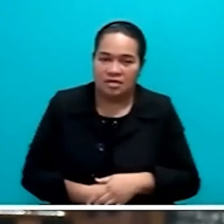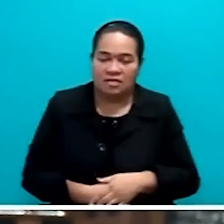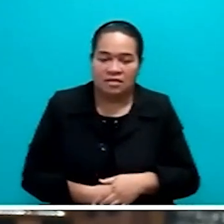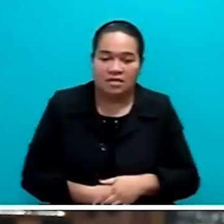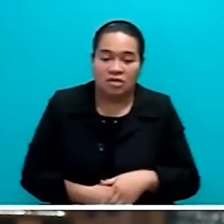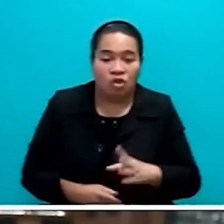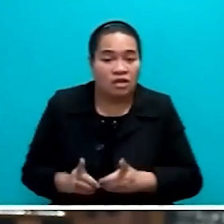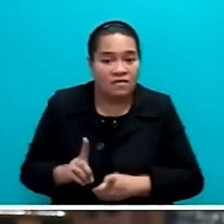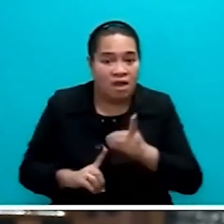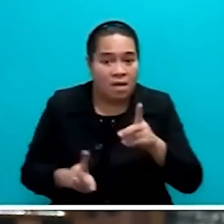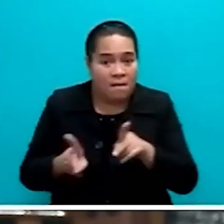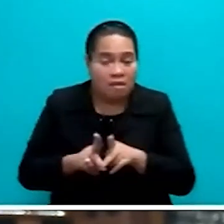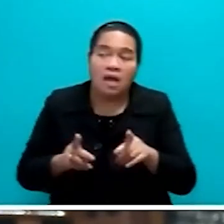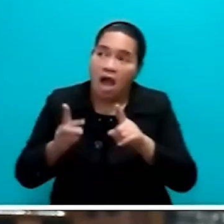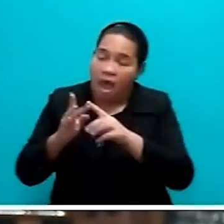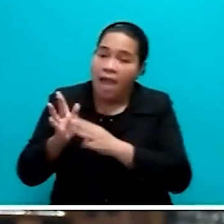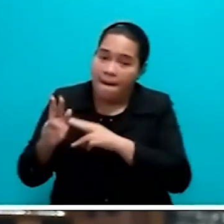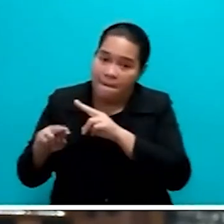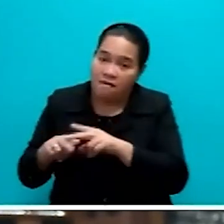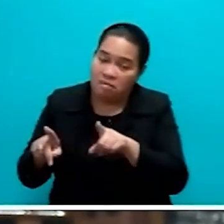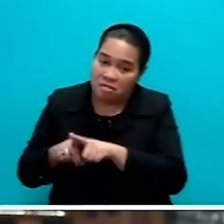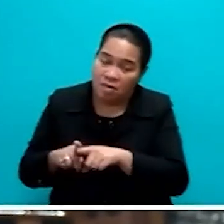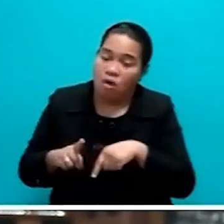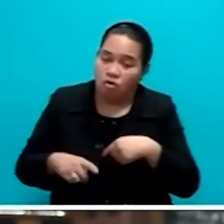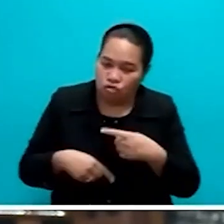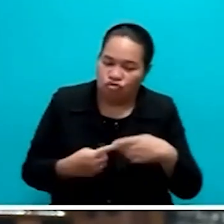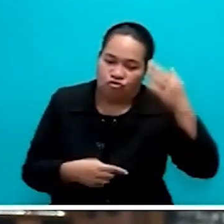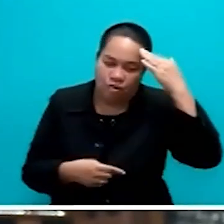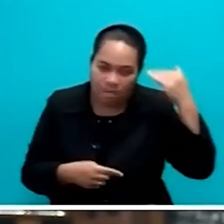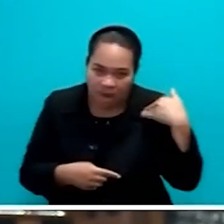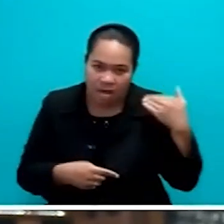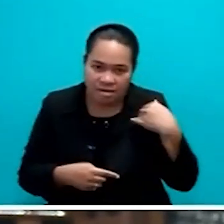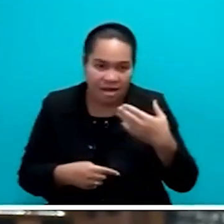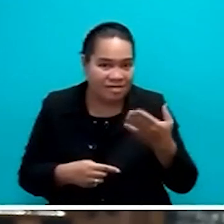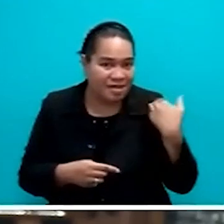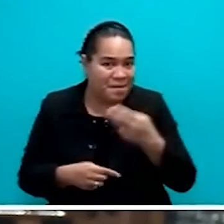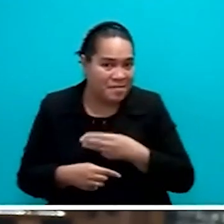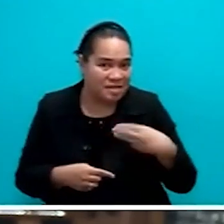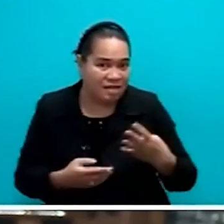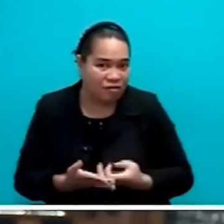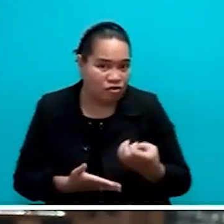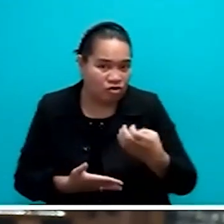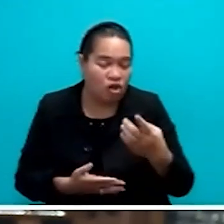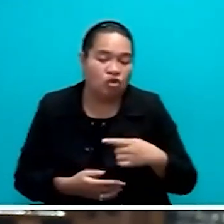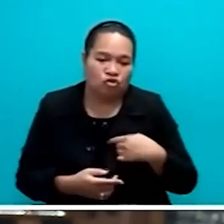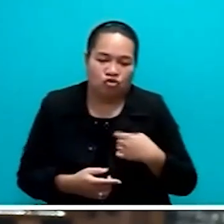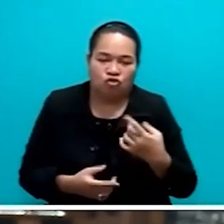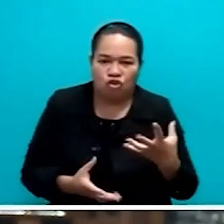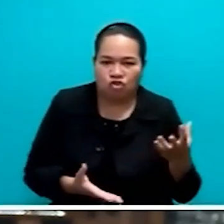development partners, including the IMF, continuously reminded the then Minister for the Economy to